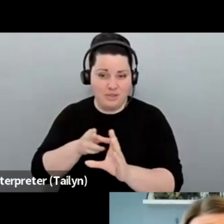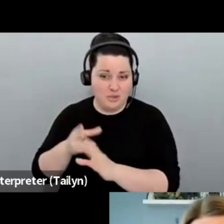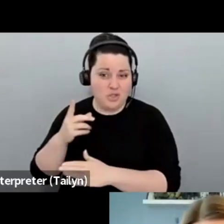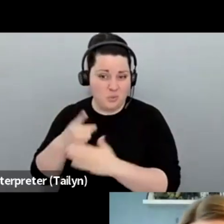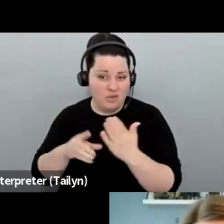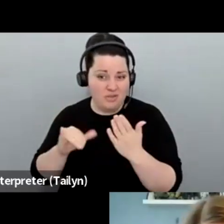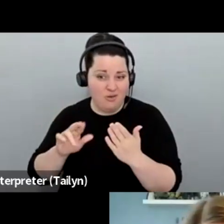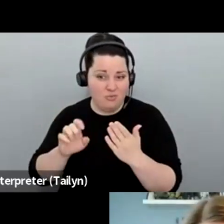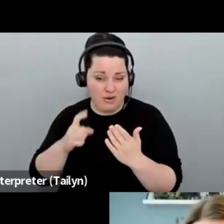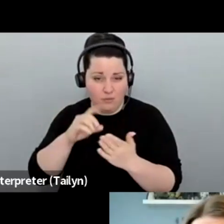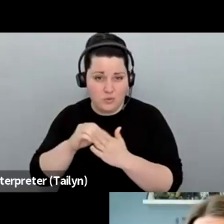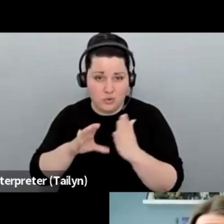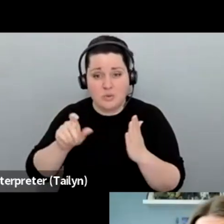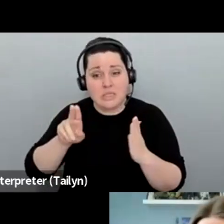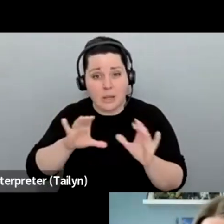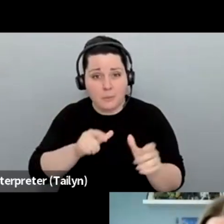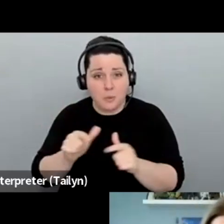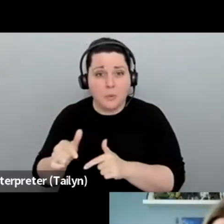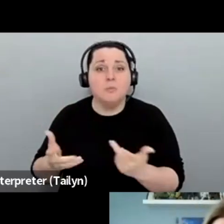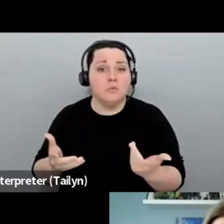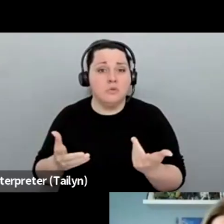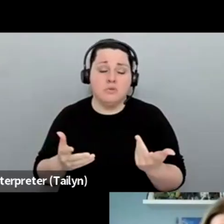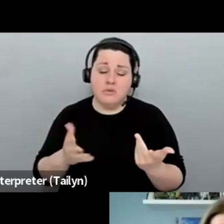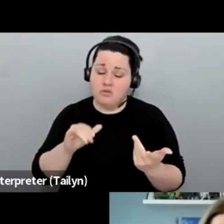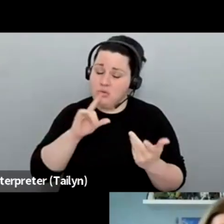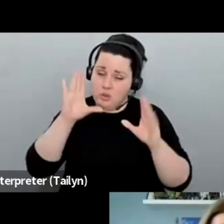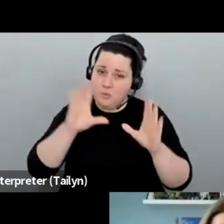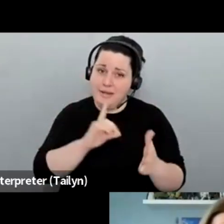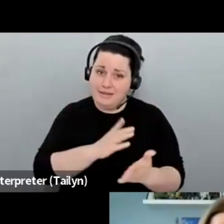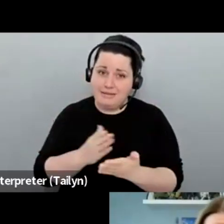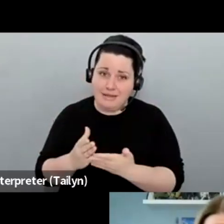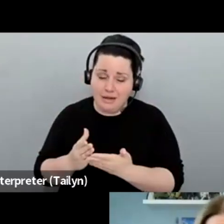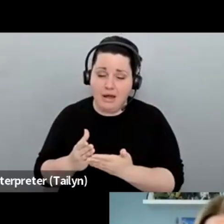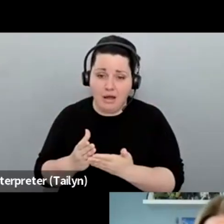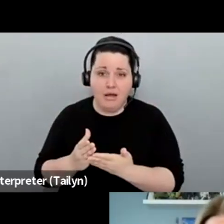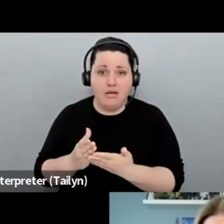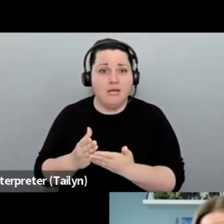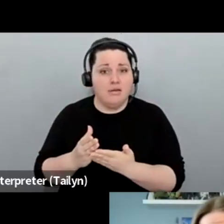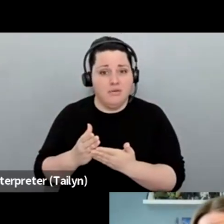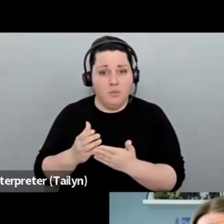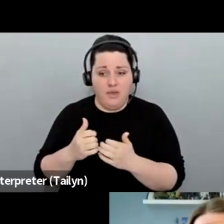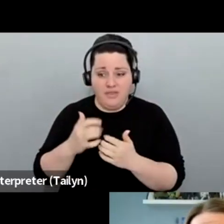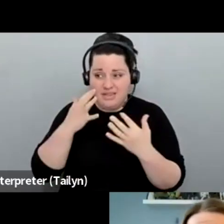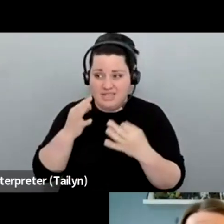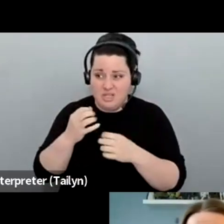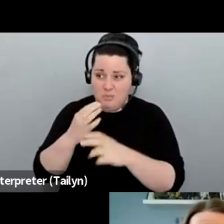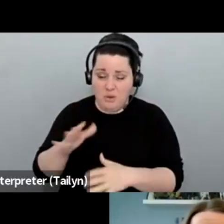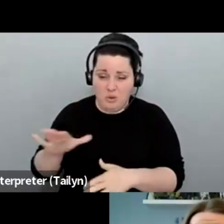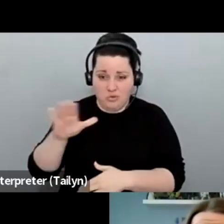rates are for student subgroups is really great data to be sharing with your decision makers at all